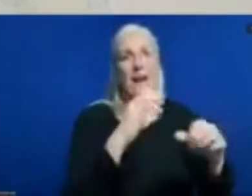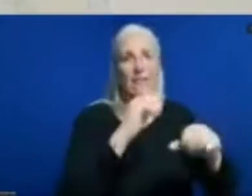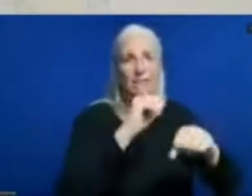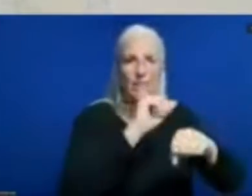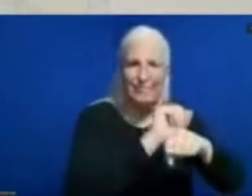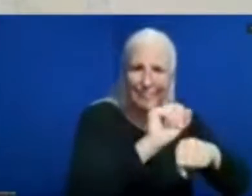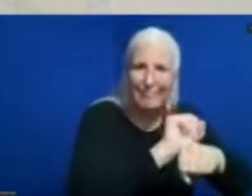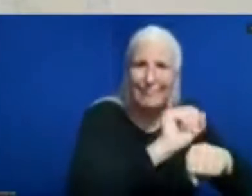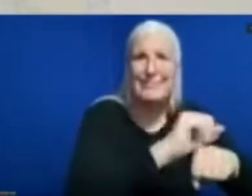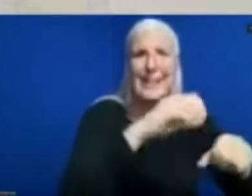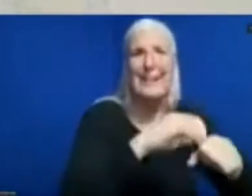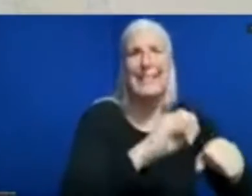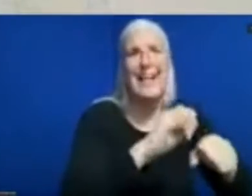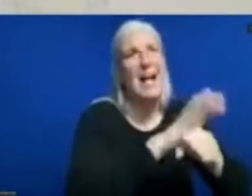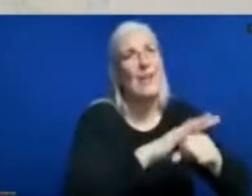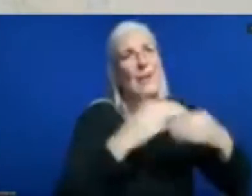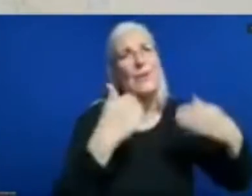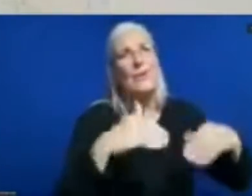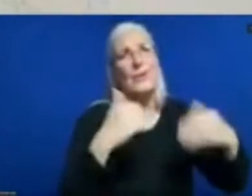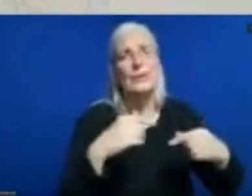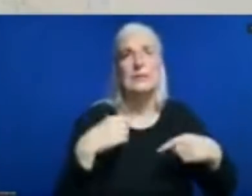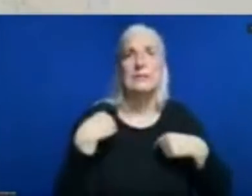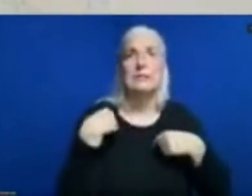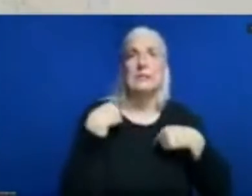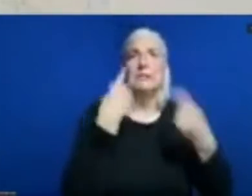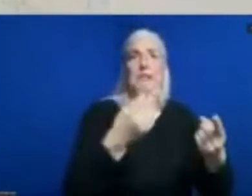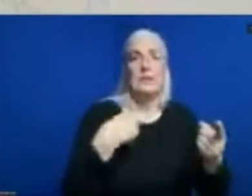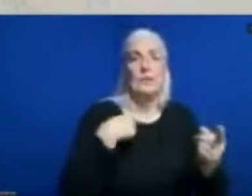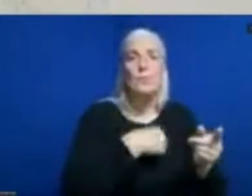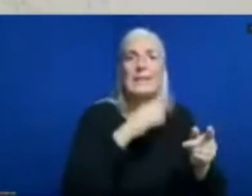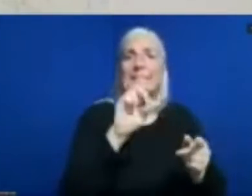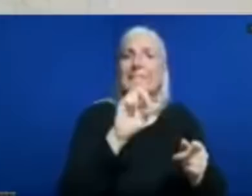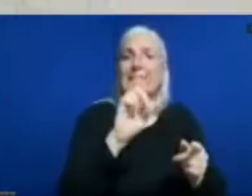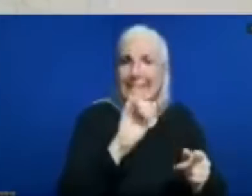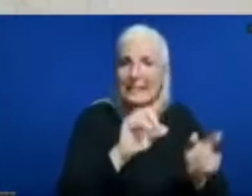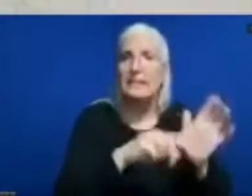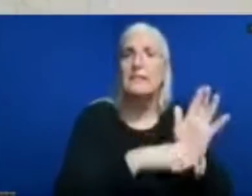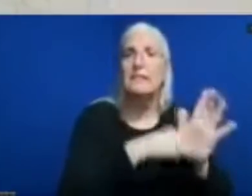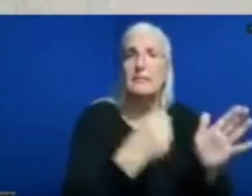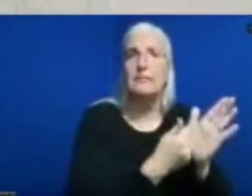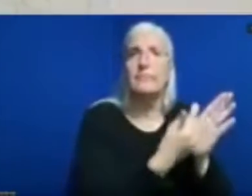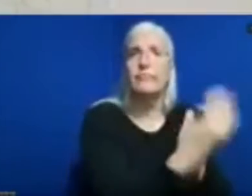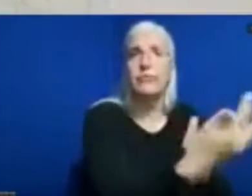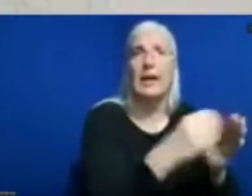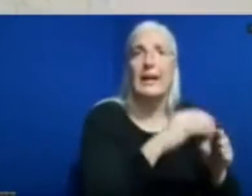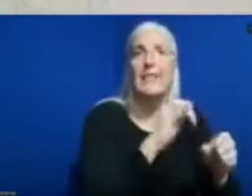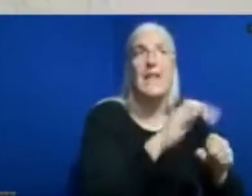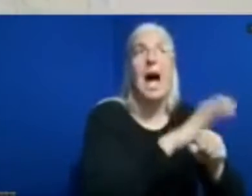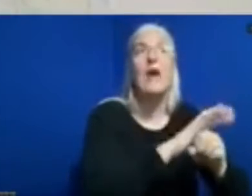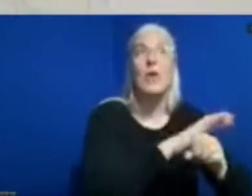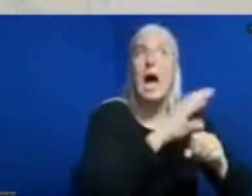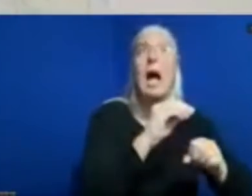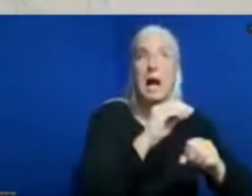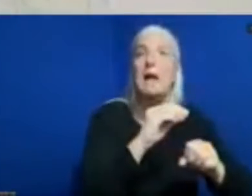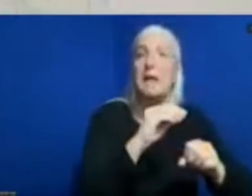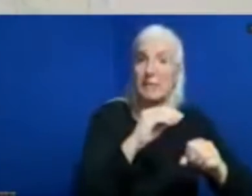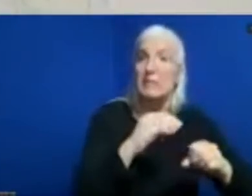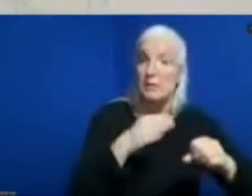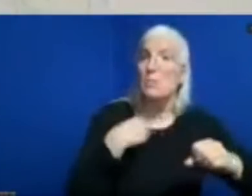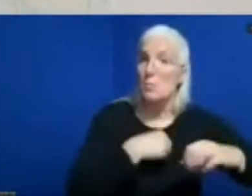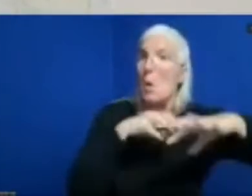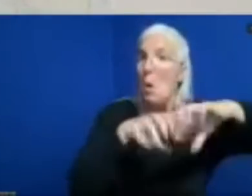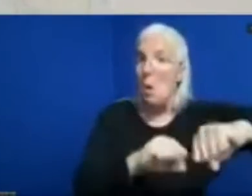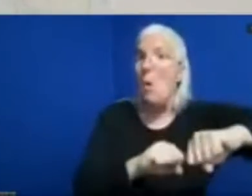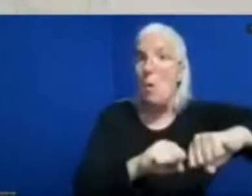along 89 that is holding and keeping any fire moving west. And we are in the process of we had a lot of spots. We've